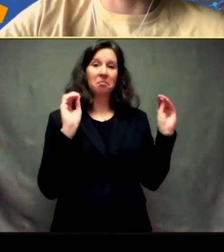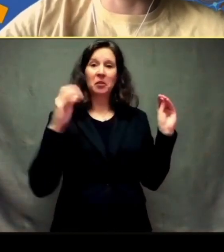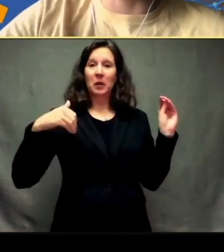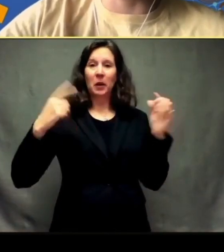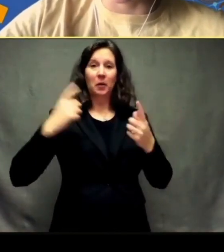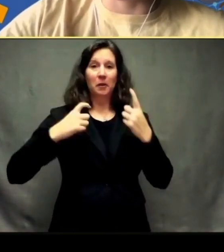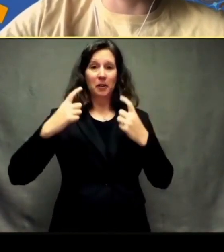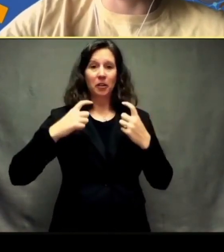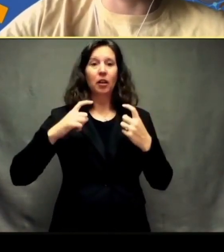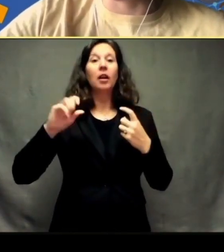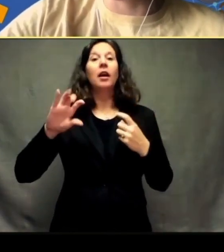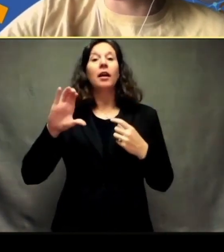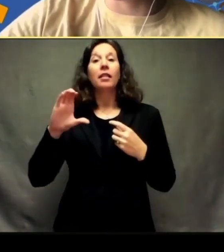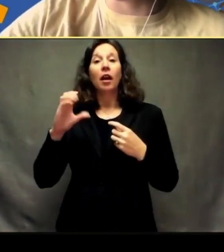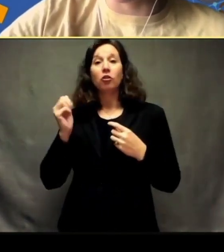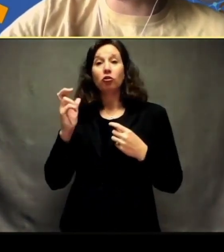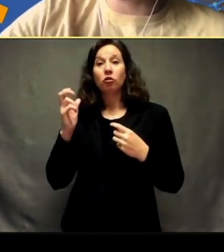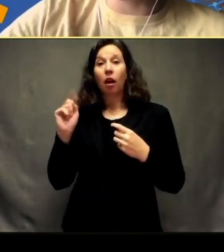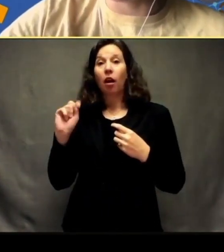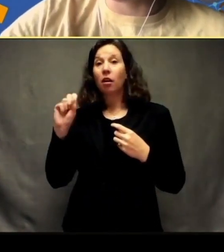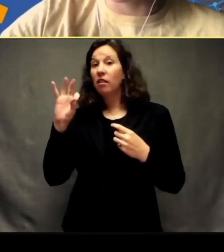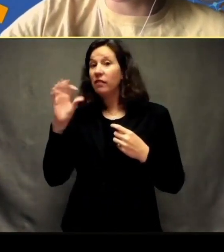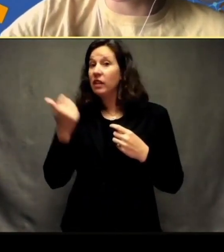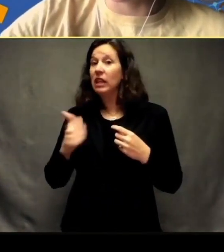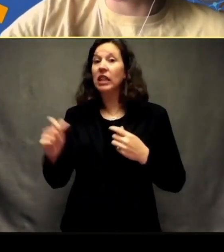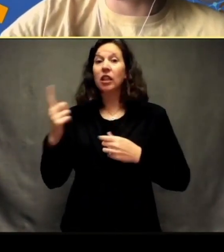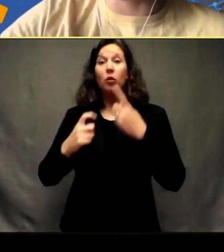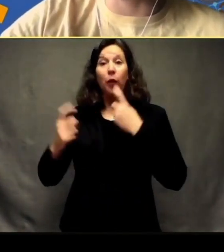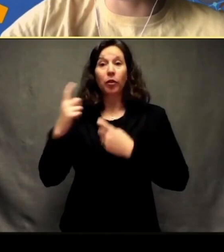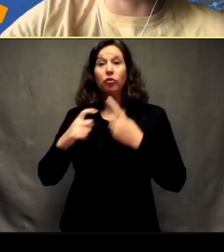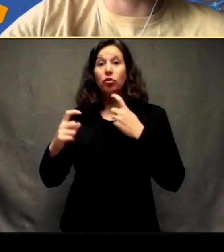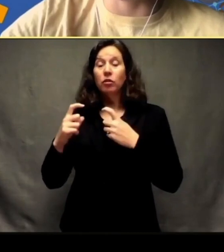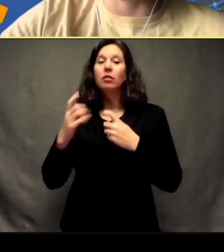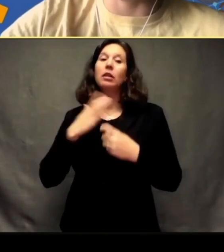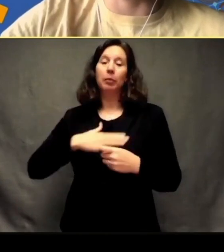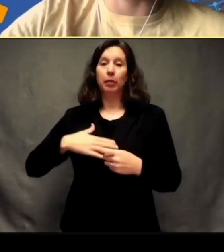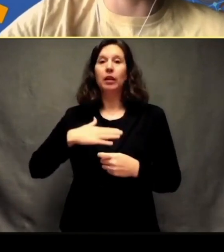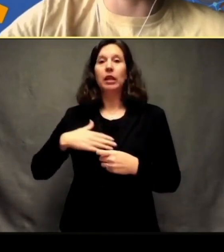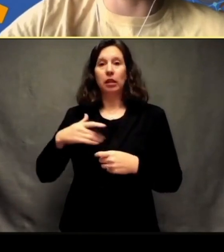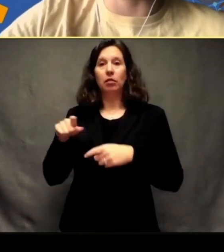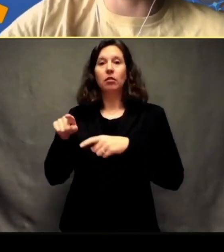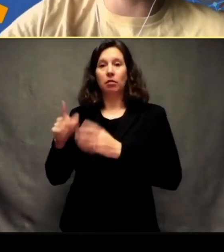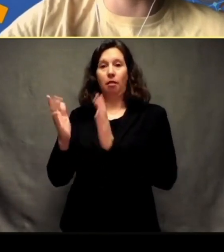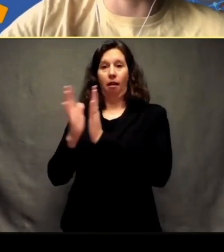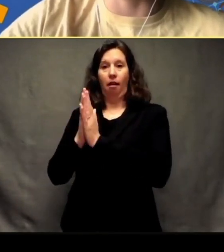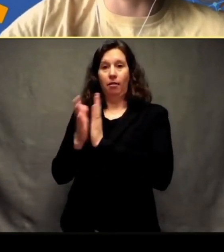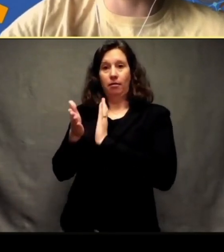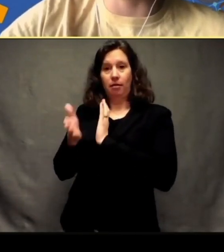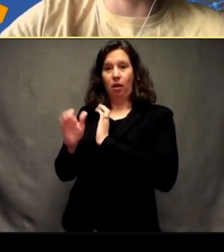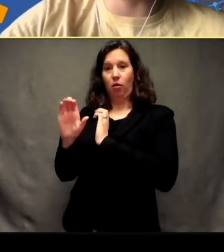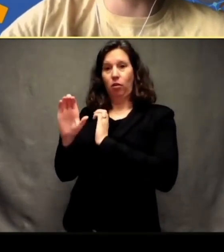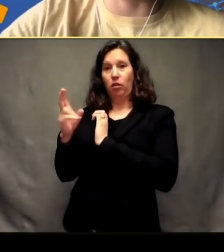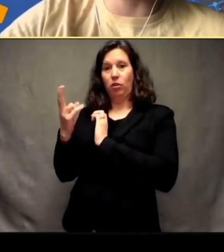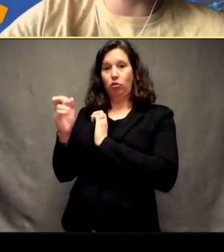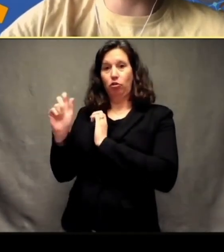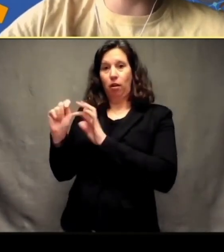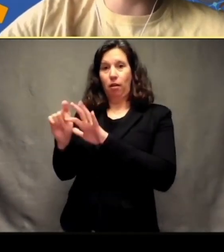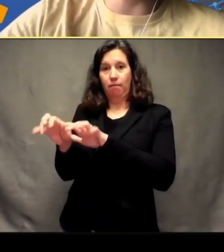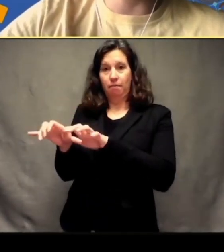Yeah, so use that chat. If any questions come up during our presentation, please put them there and we will do our best to address